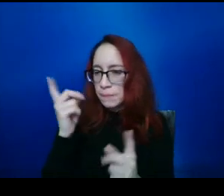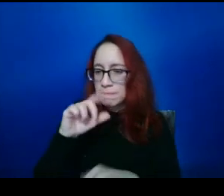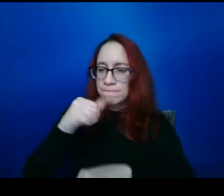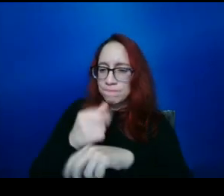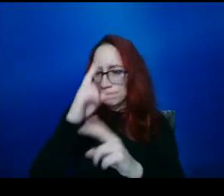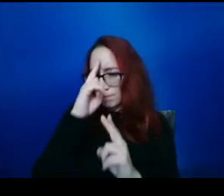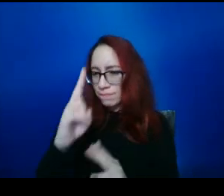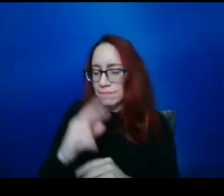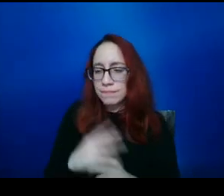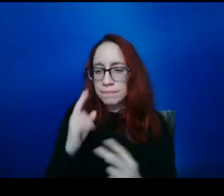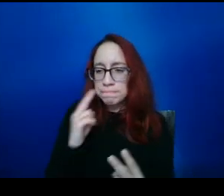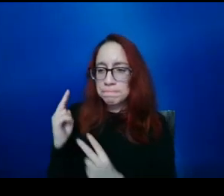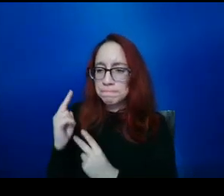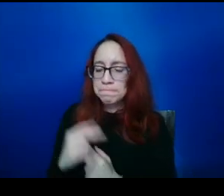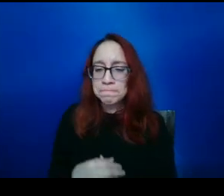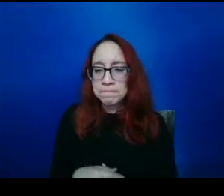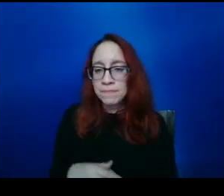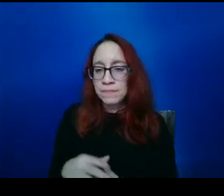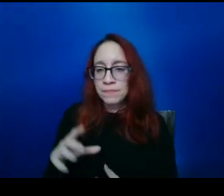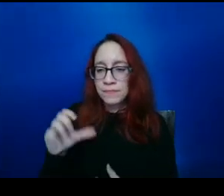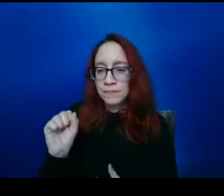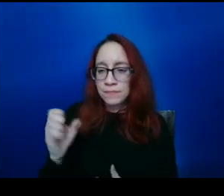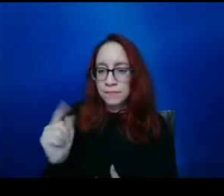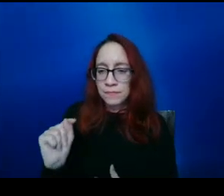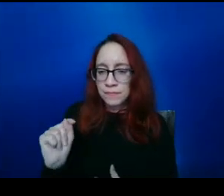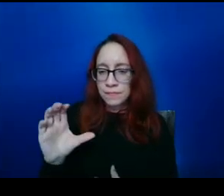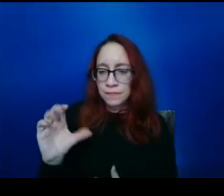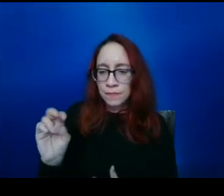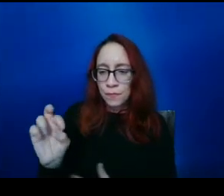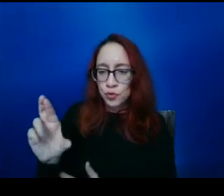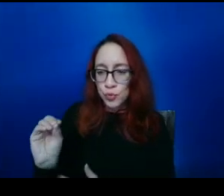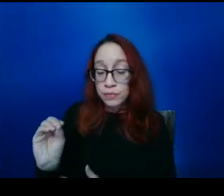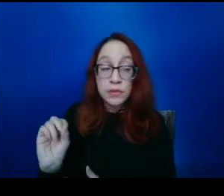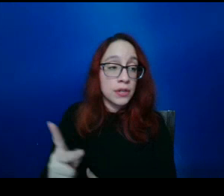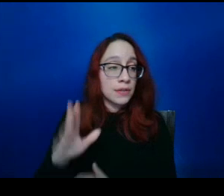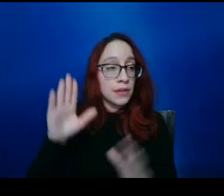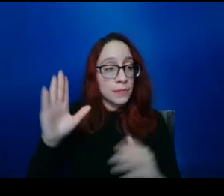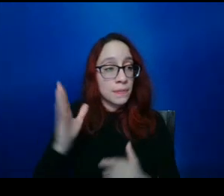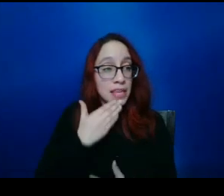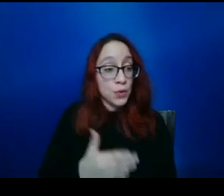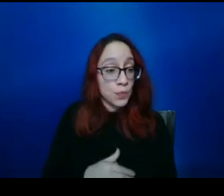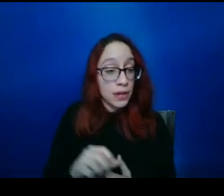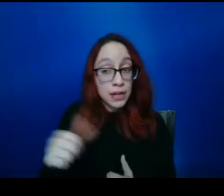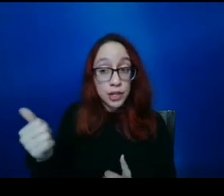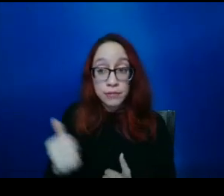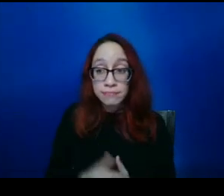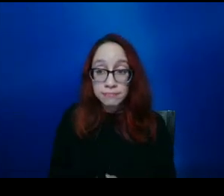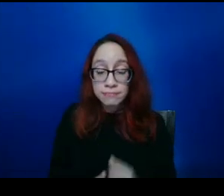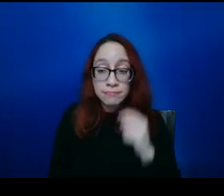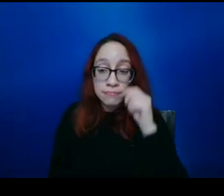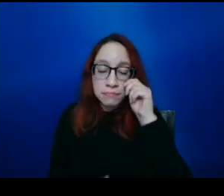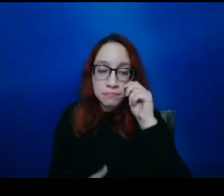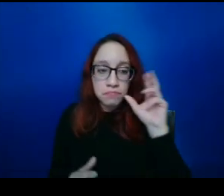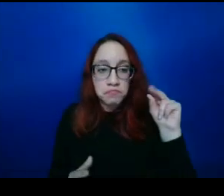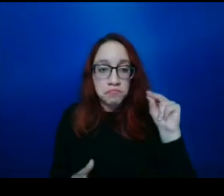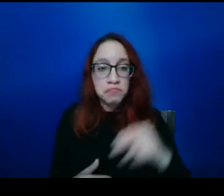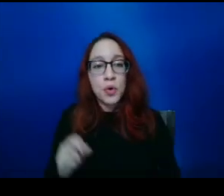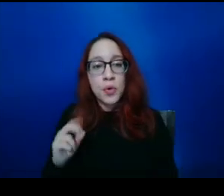memory. So, all right. Excellent. Thank you. And anything else? No, good to go.